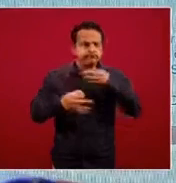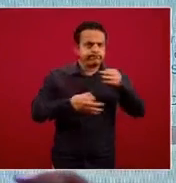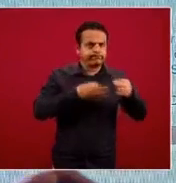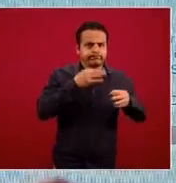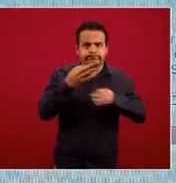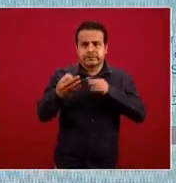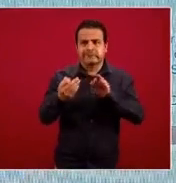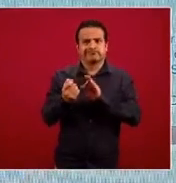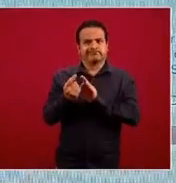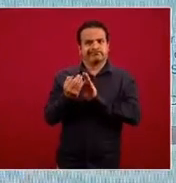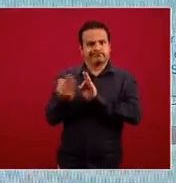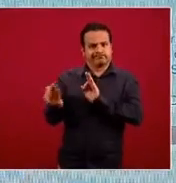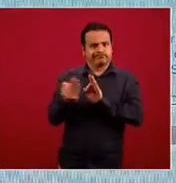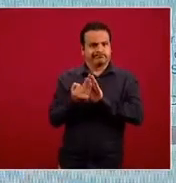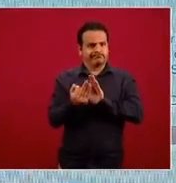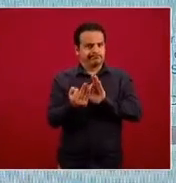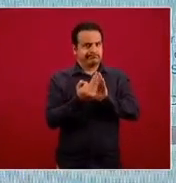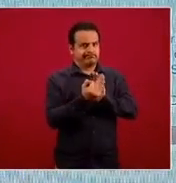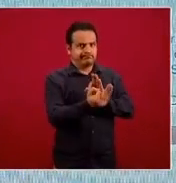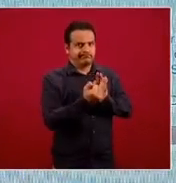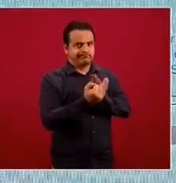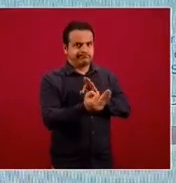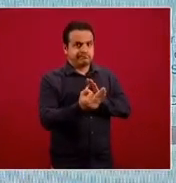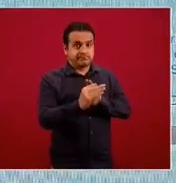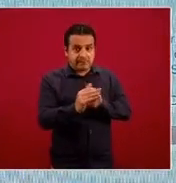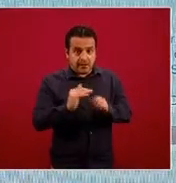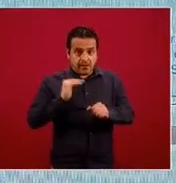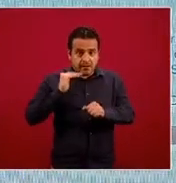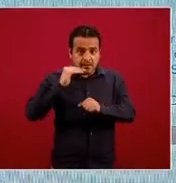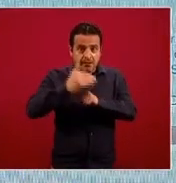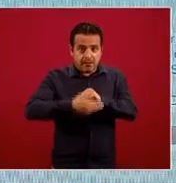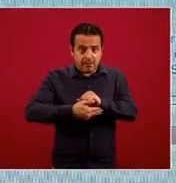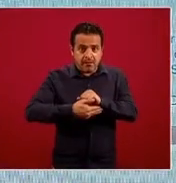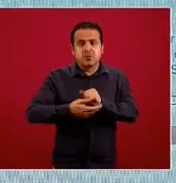And during the first emission of the National